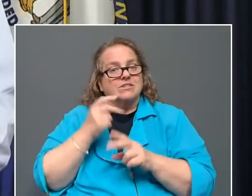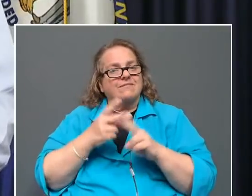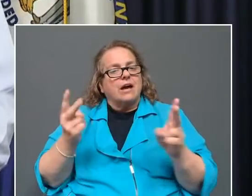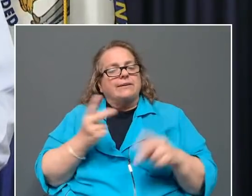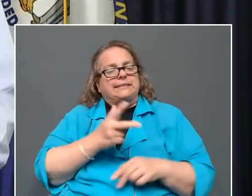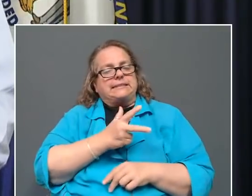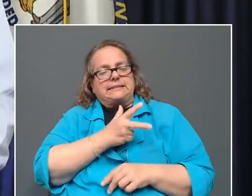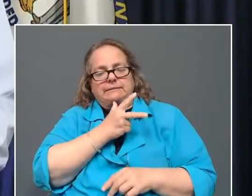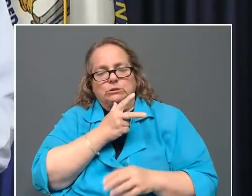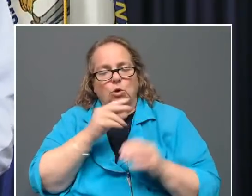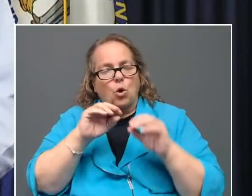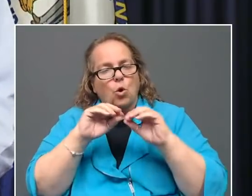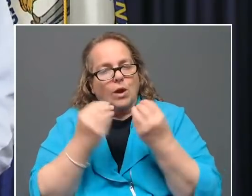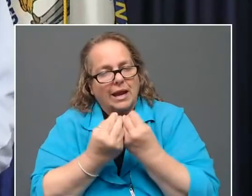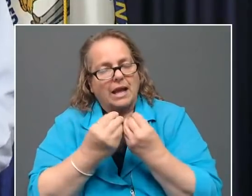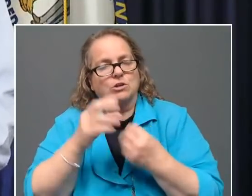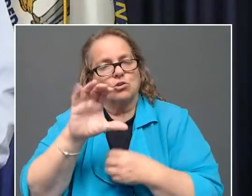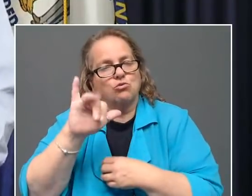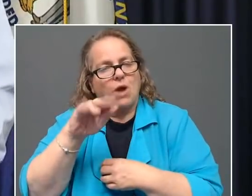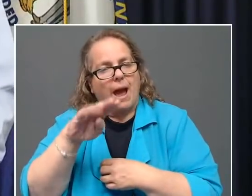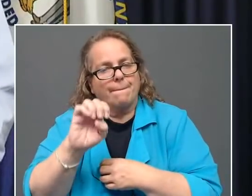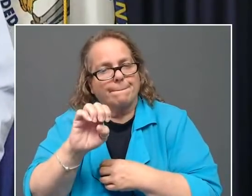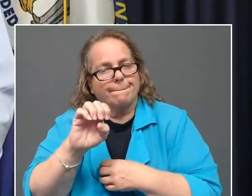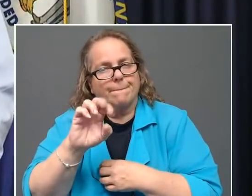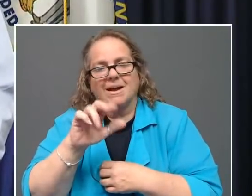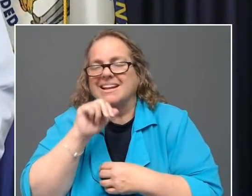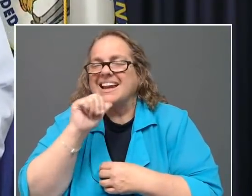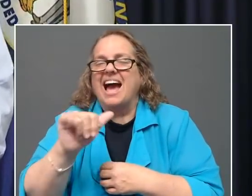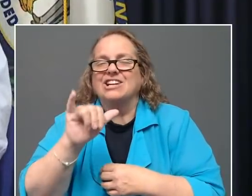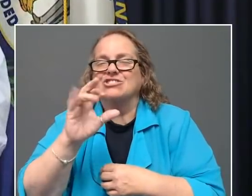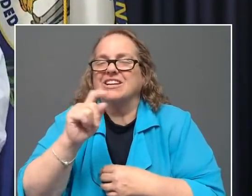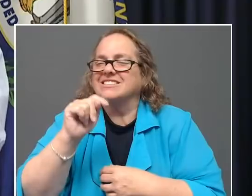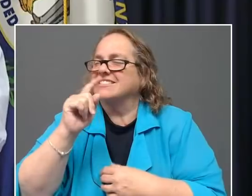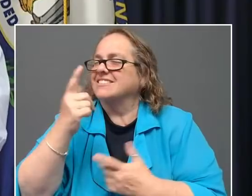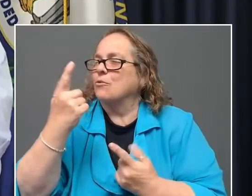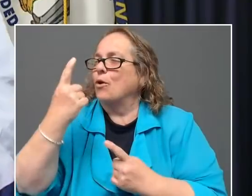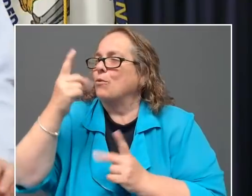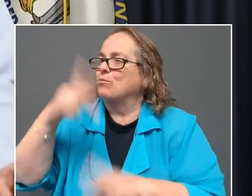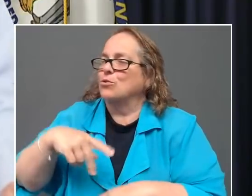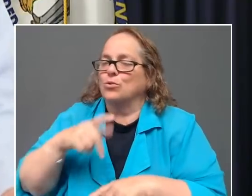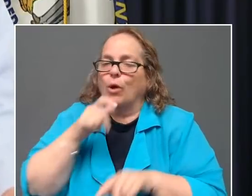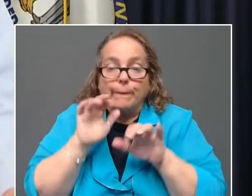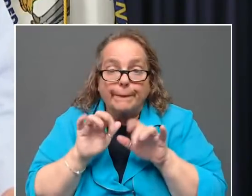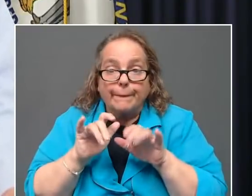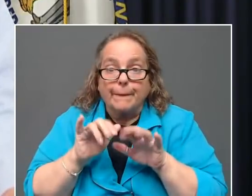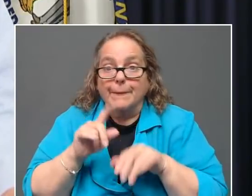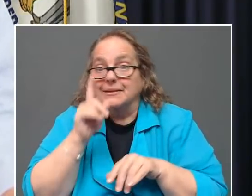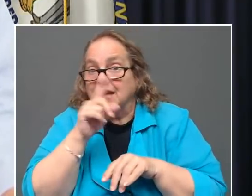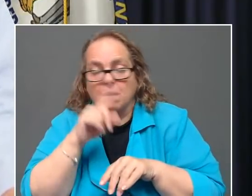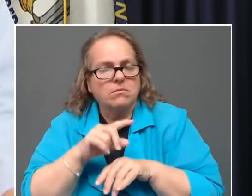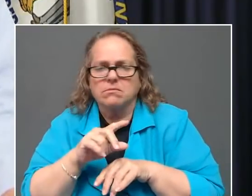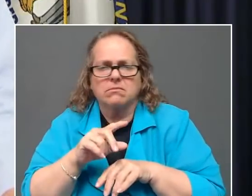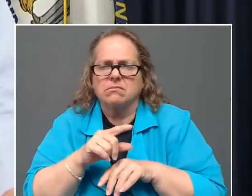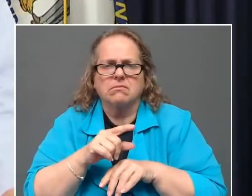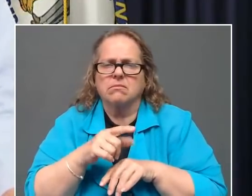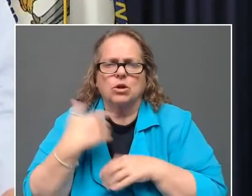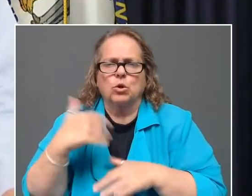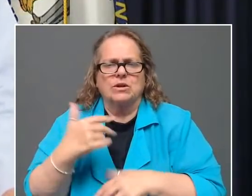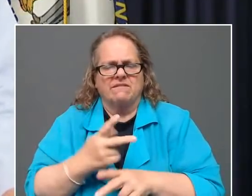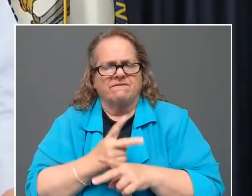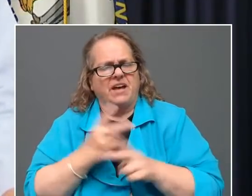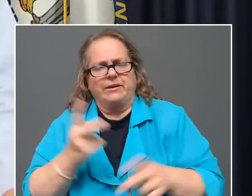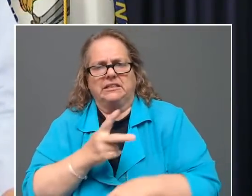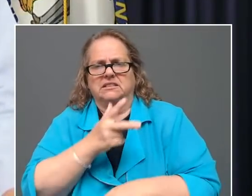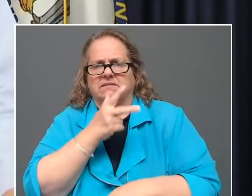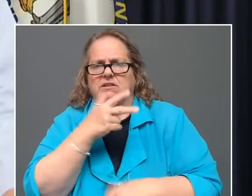organized crime rings, not some fly-by-night scam operation, and it's going to require multi-agency, multi-jurisdictional